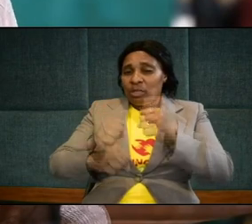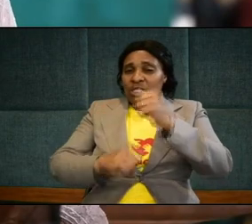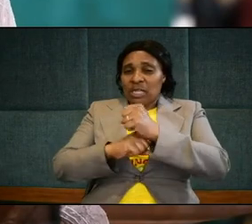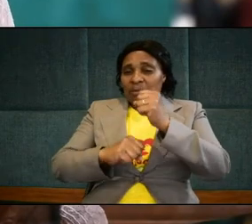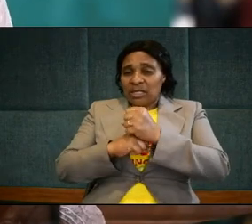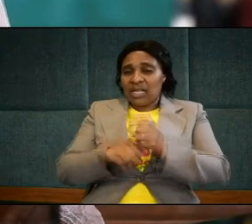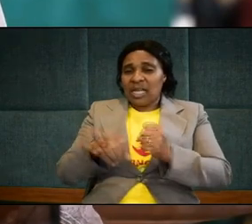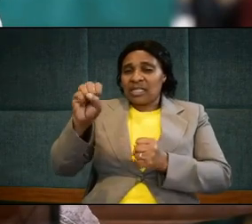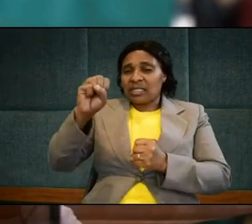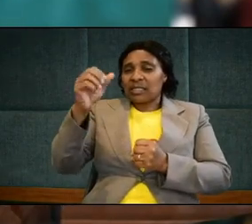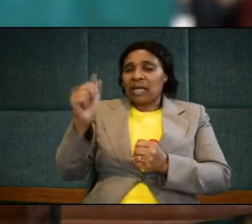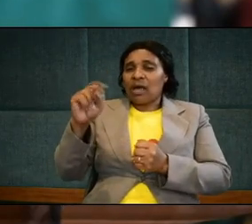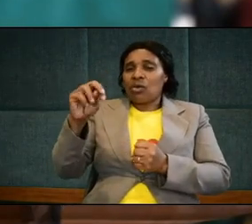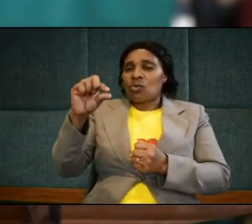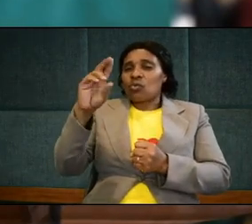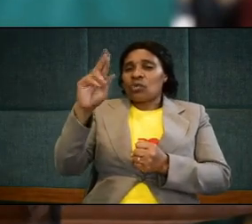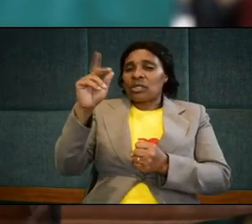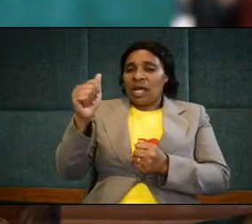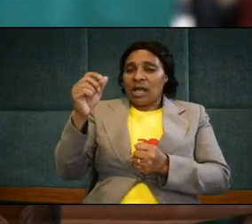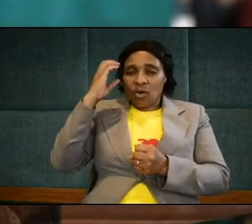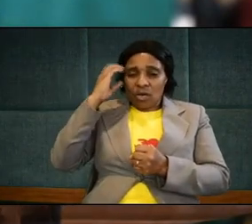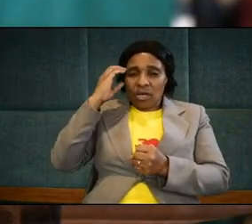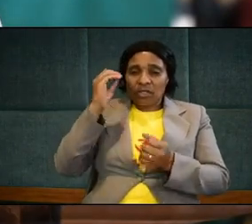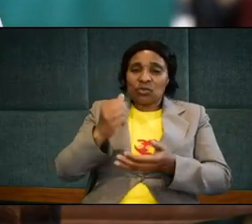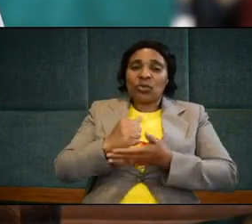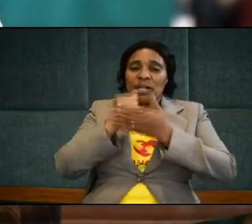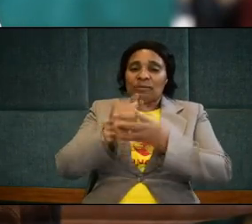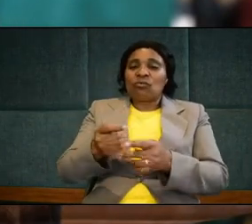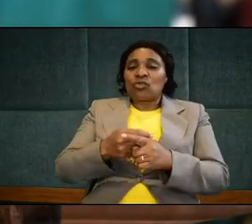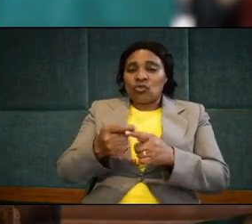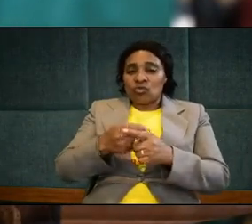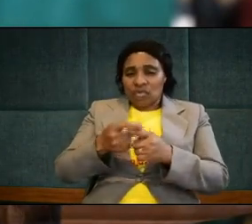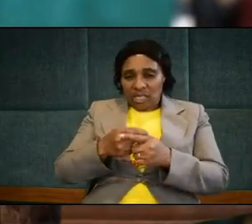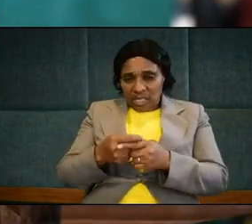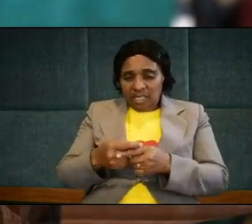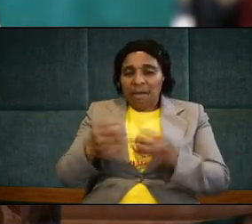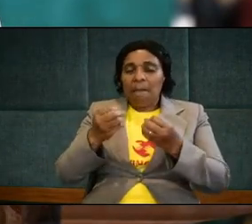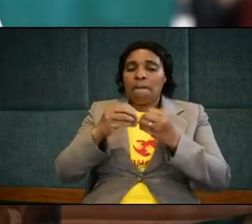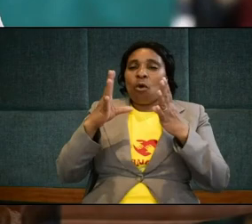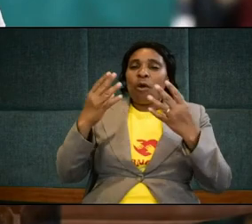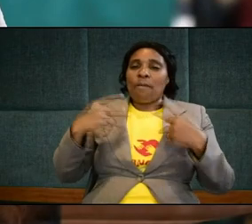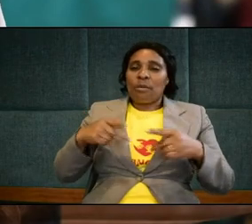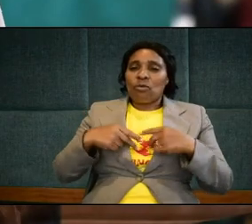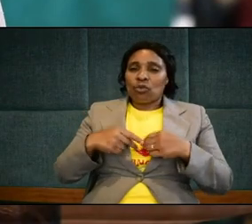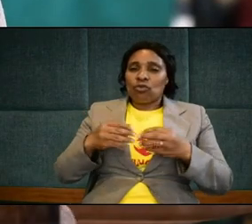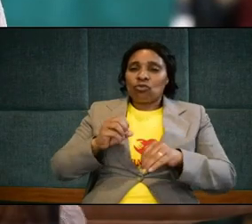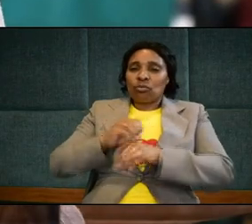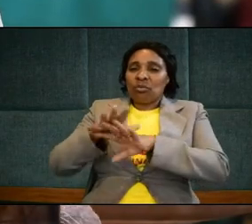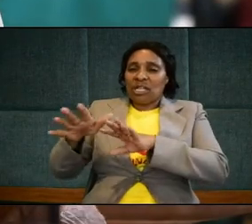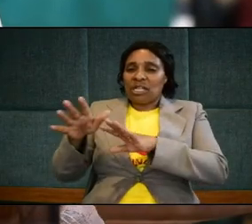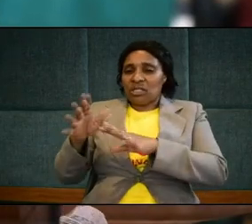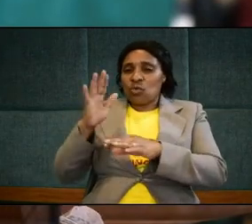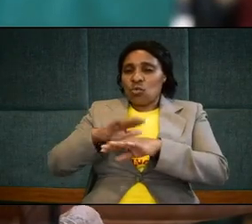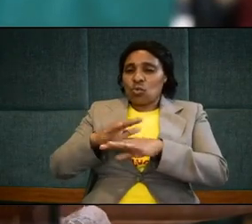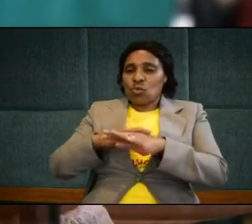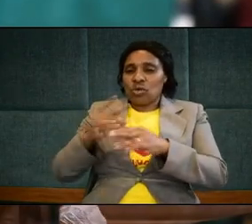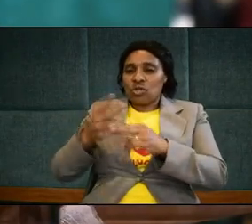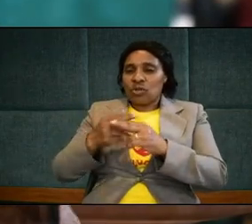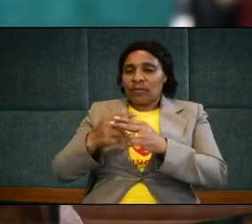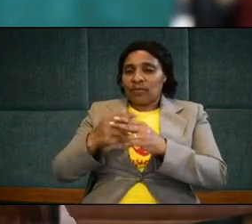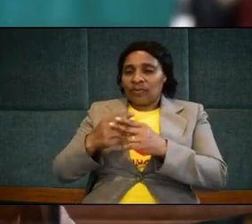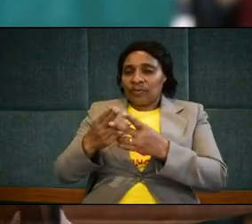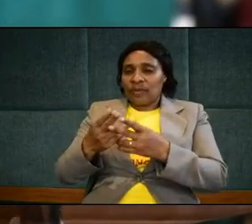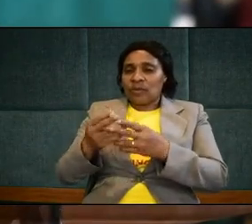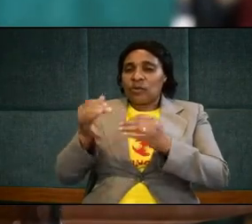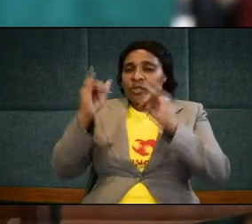Sanguta Adventist College to help train more people who will be able to spread the good news. Jesus is coming soon to the country